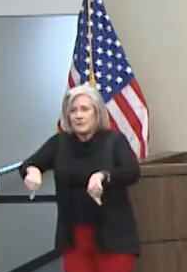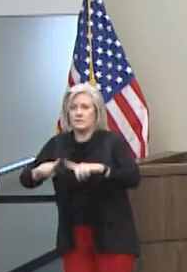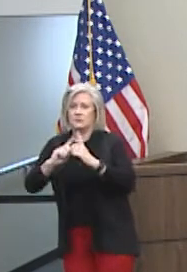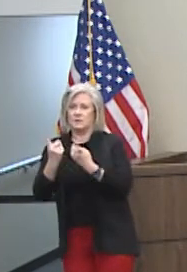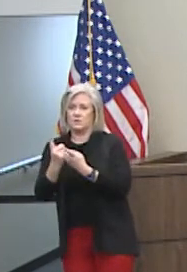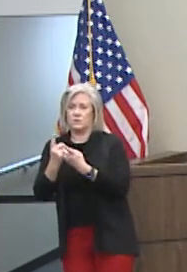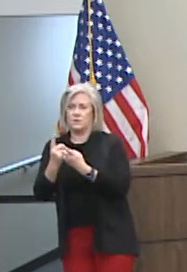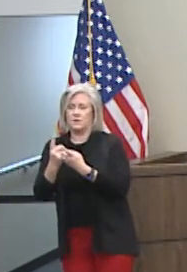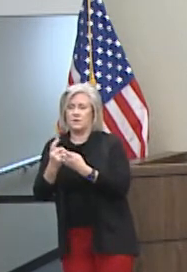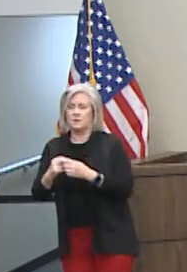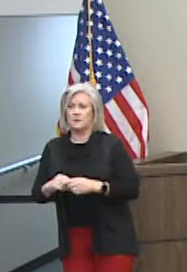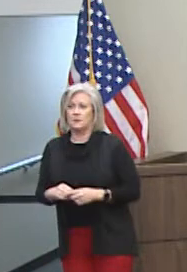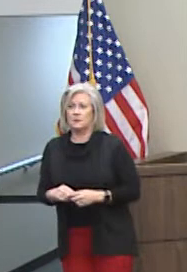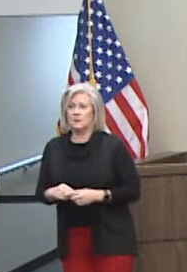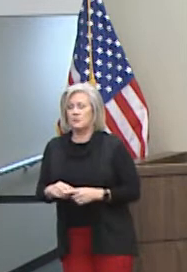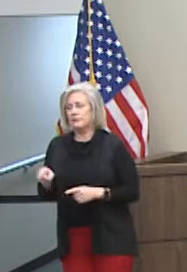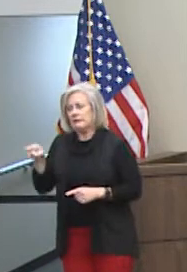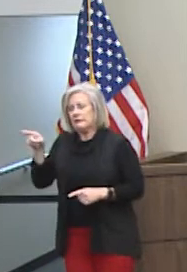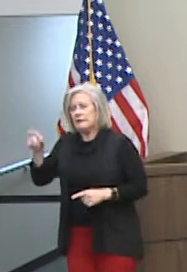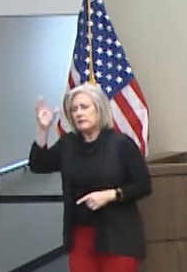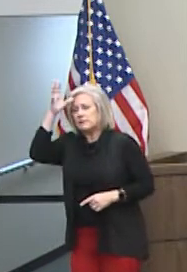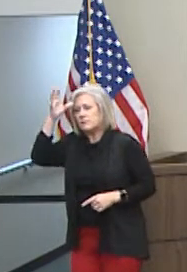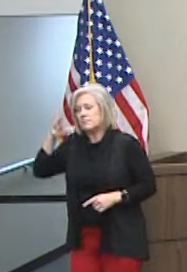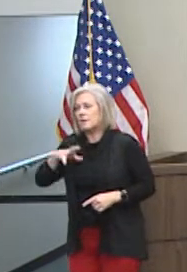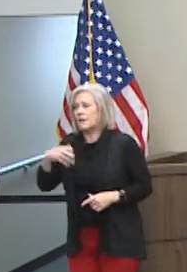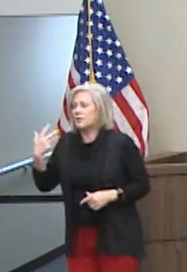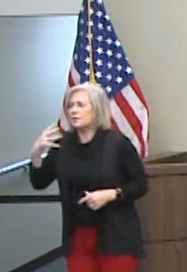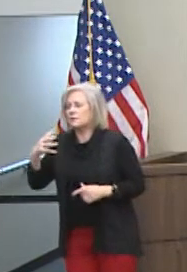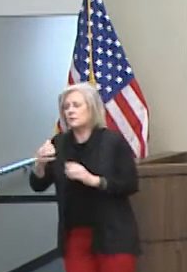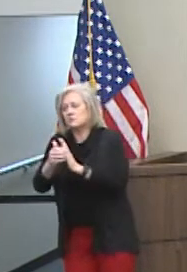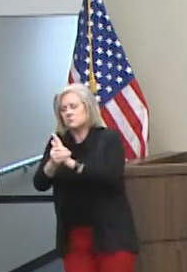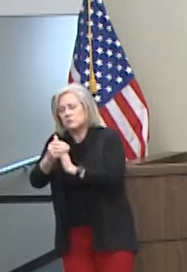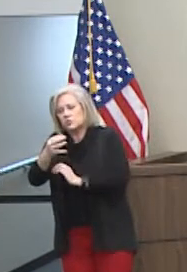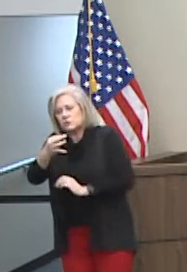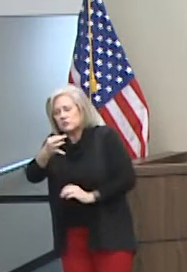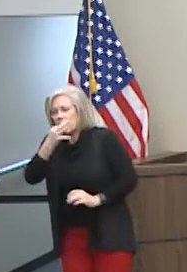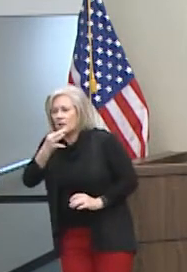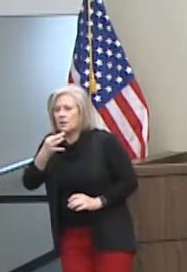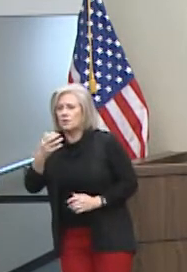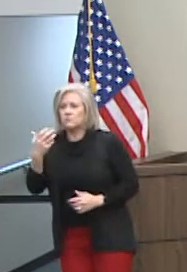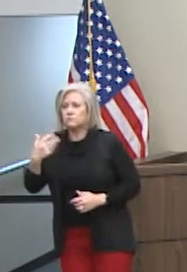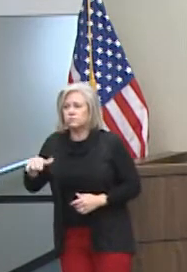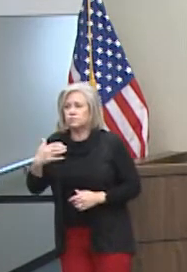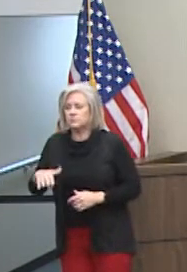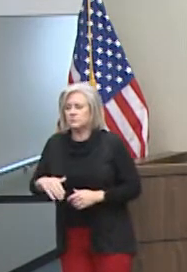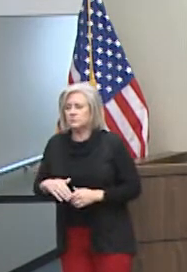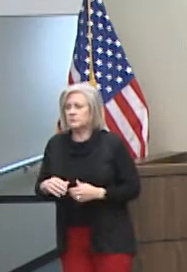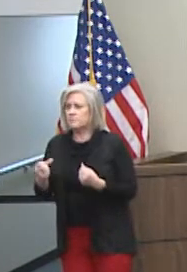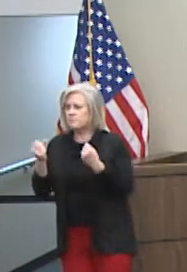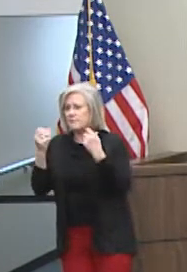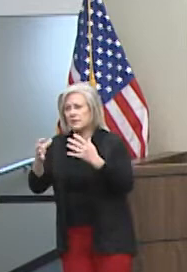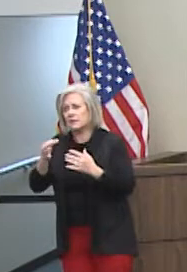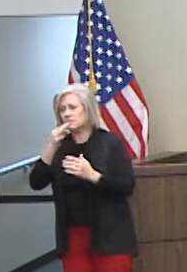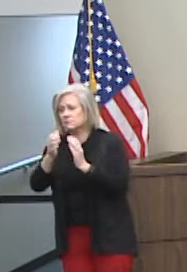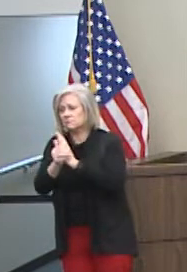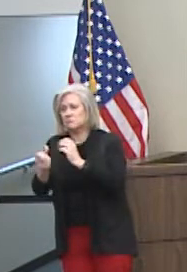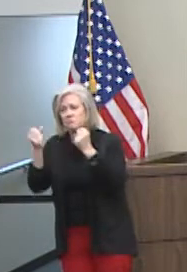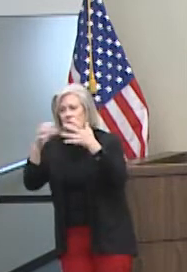Dr. Nelson is a man with great talent and tremendous gifts.